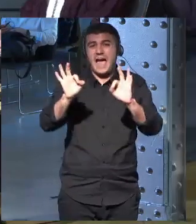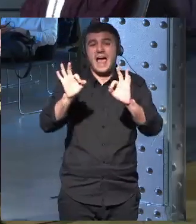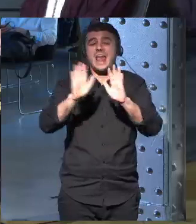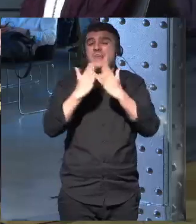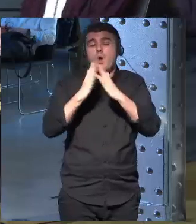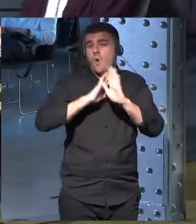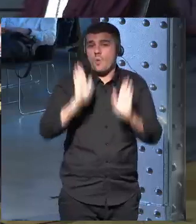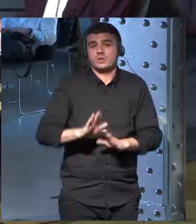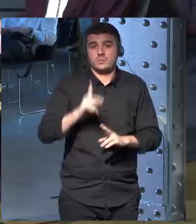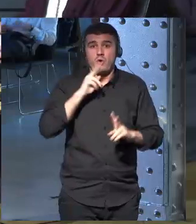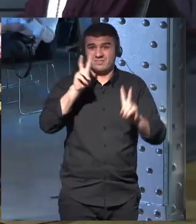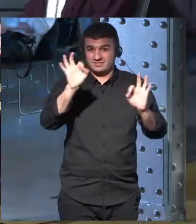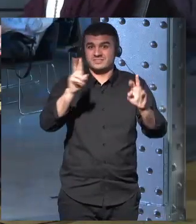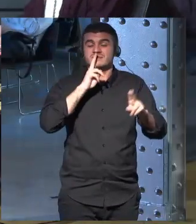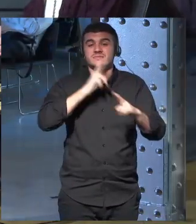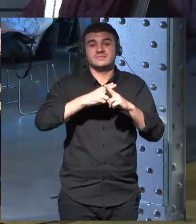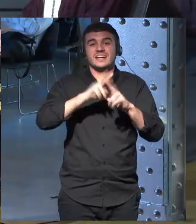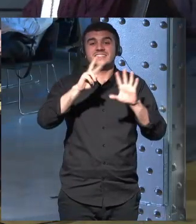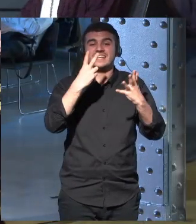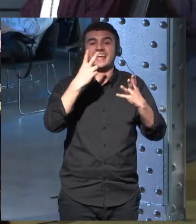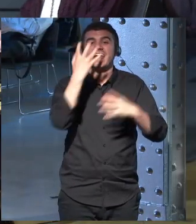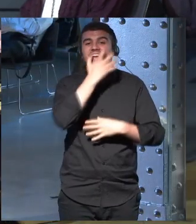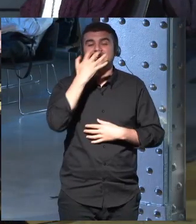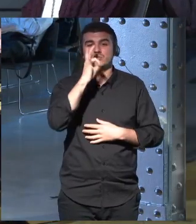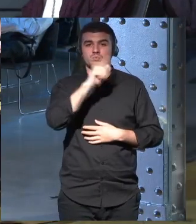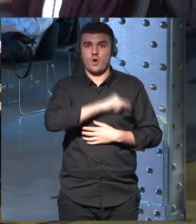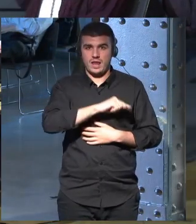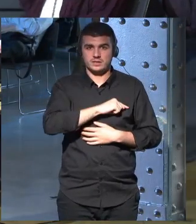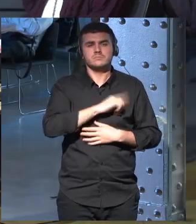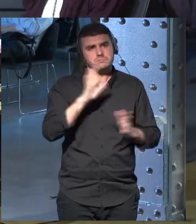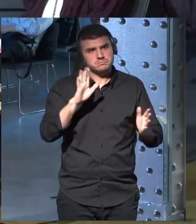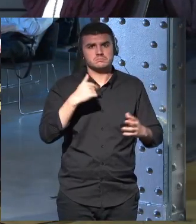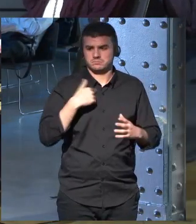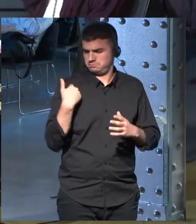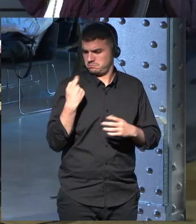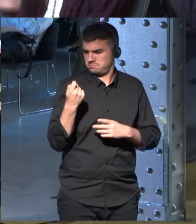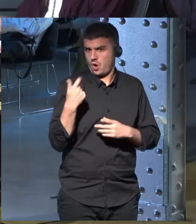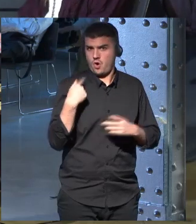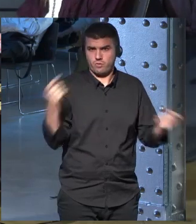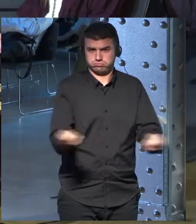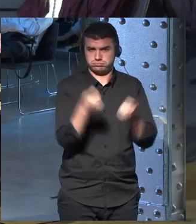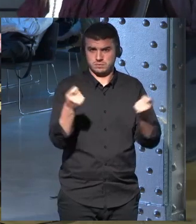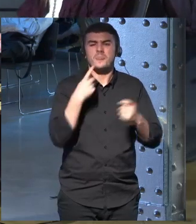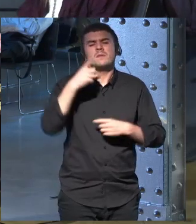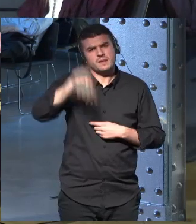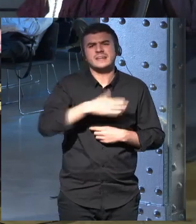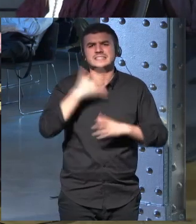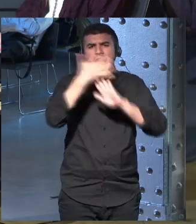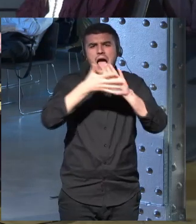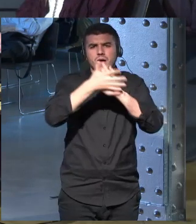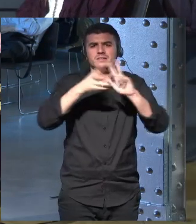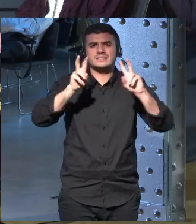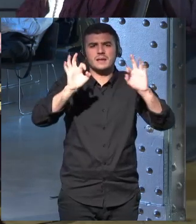Tales, which has just been published, but also about your writing of the